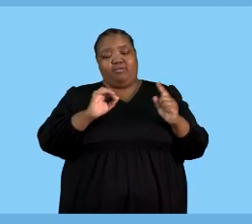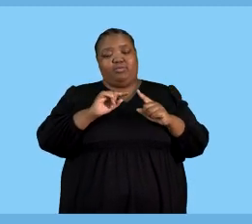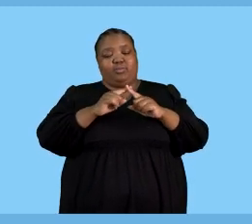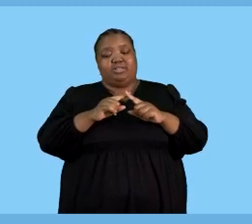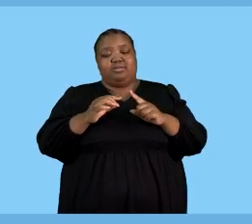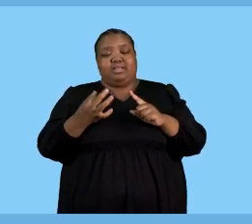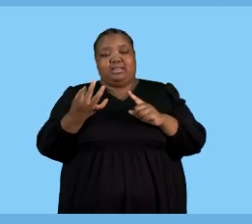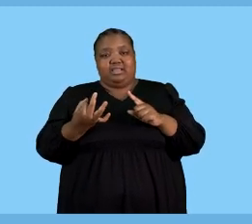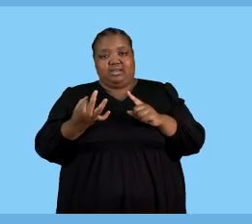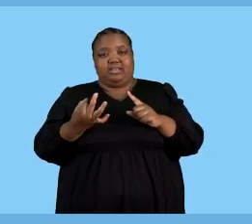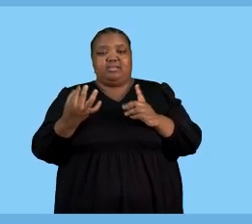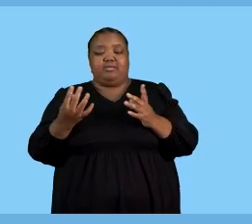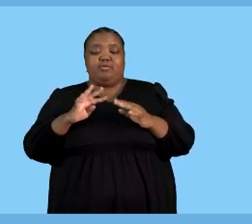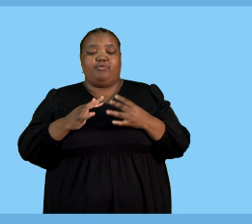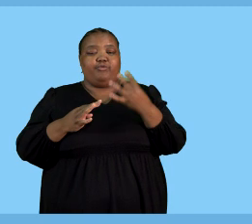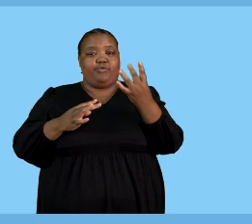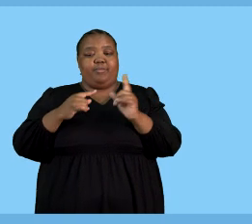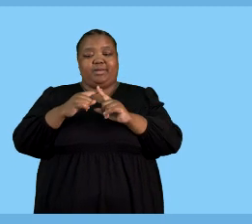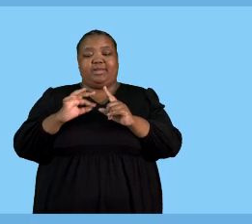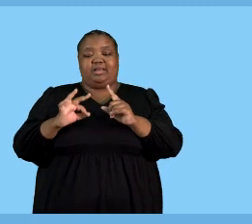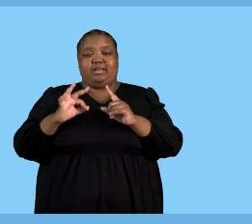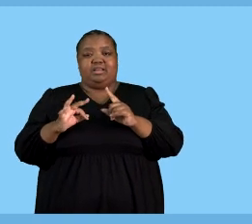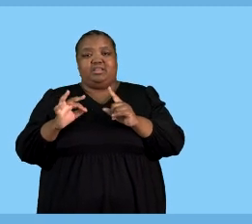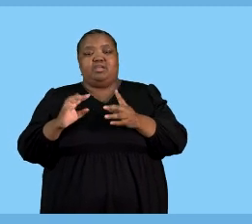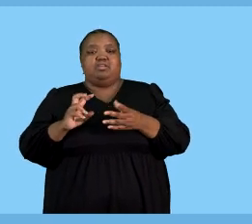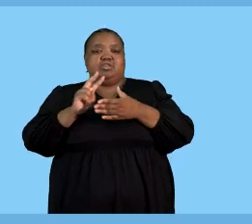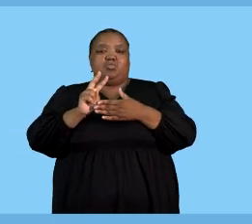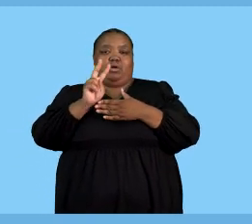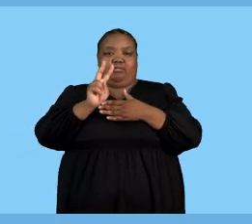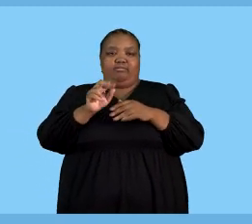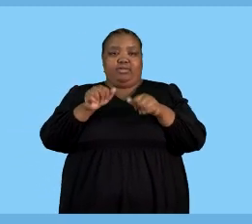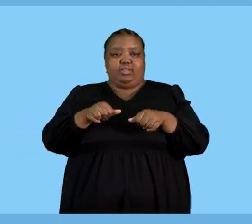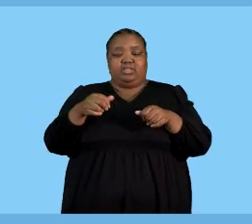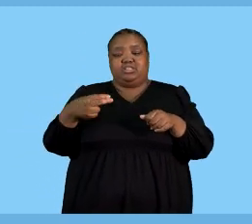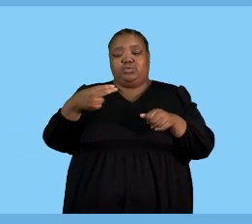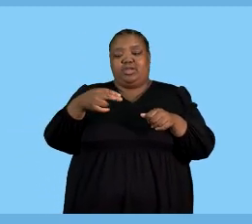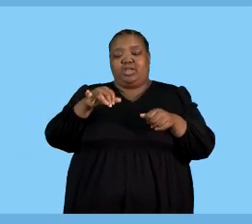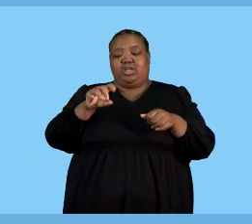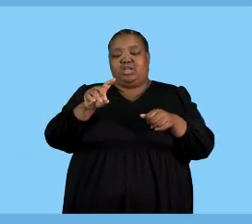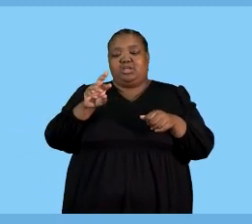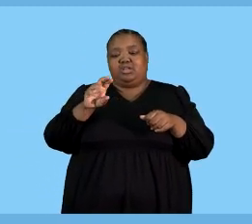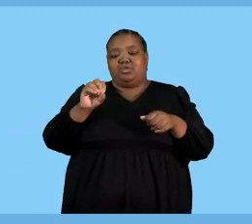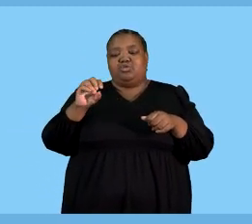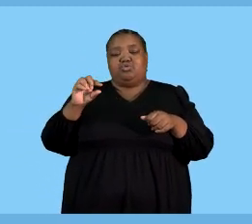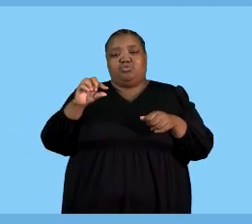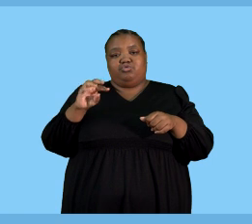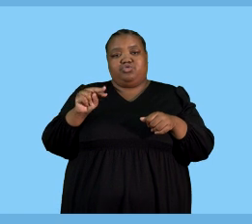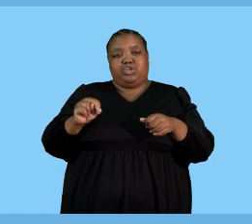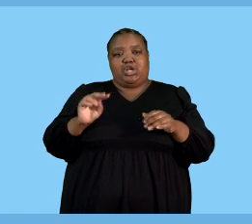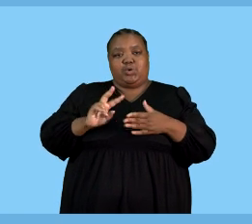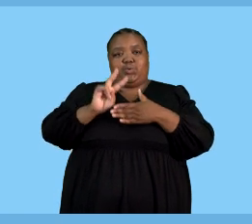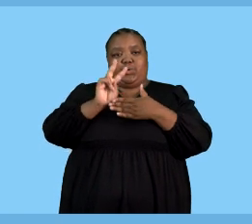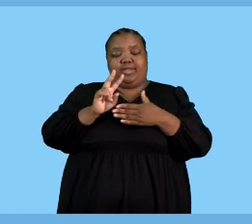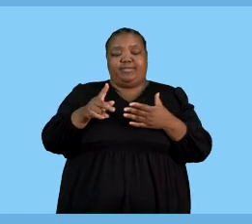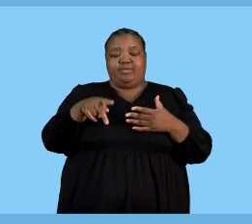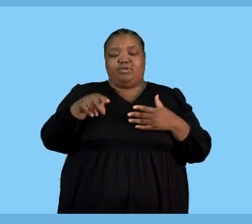there, 1 multiplied by the 3 is 3. And then 4 multiplied by the 3 is 12. So we have 12 hydrogens.